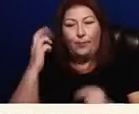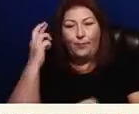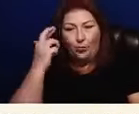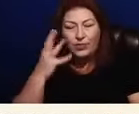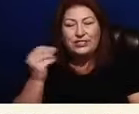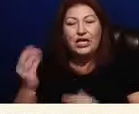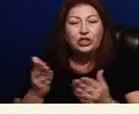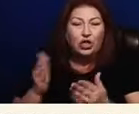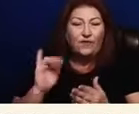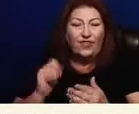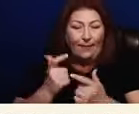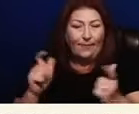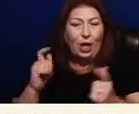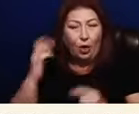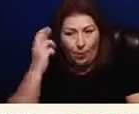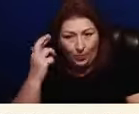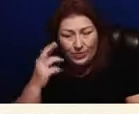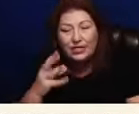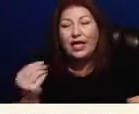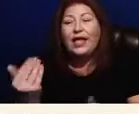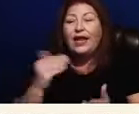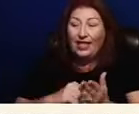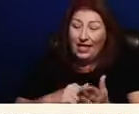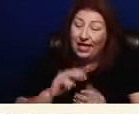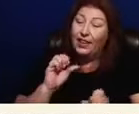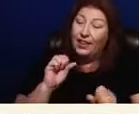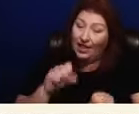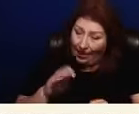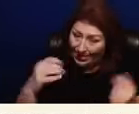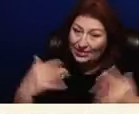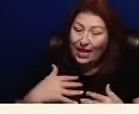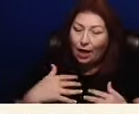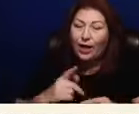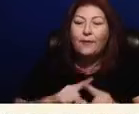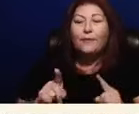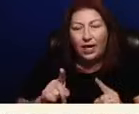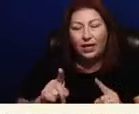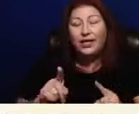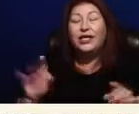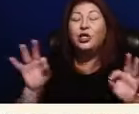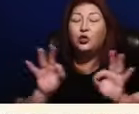greater purpose. And again, that can be scary, but it is so worth it.